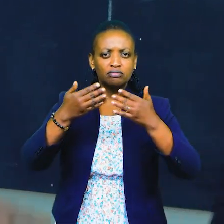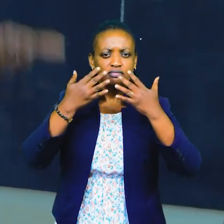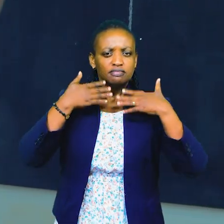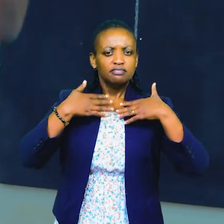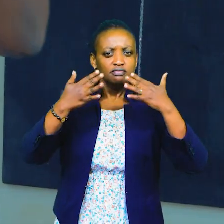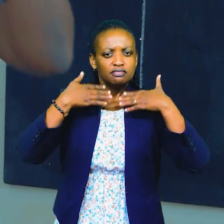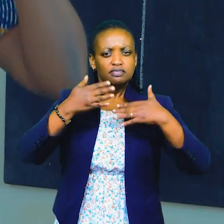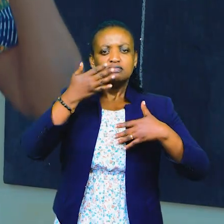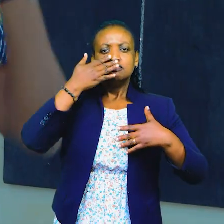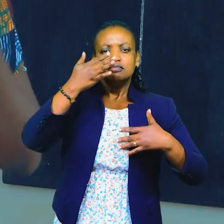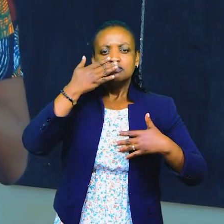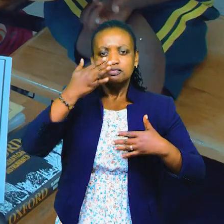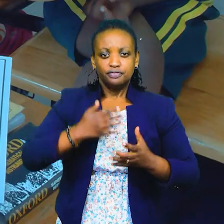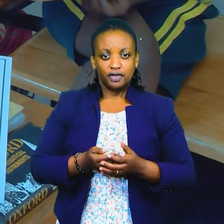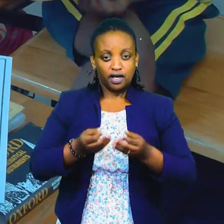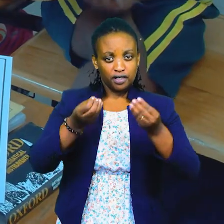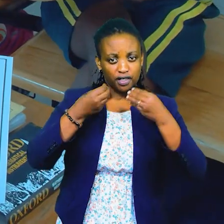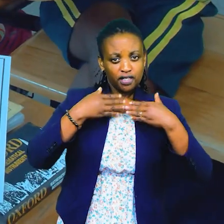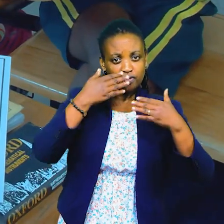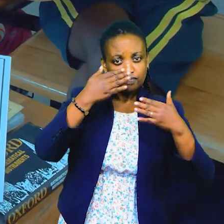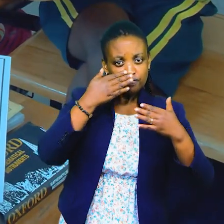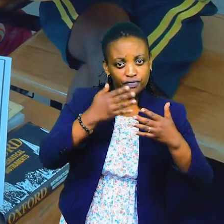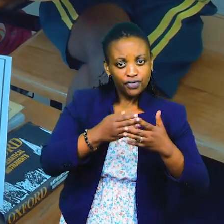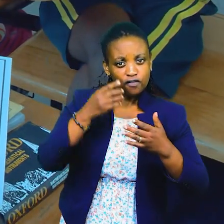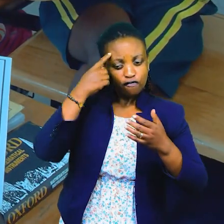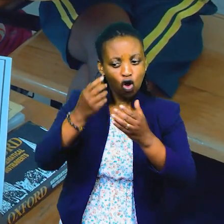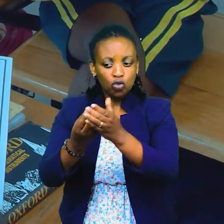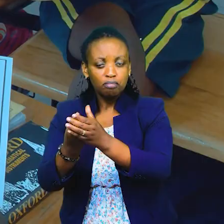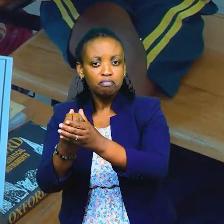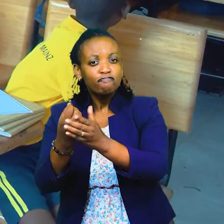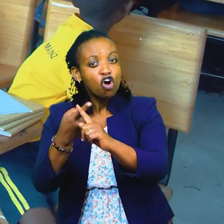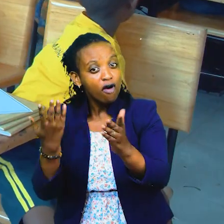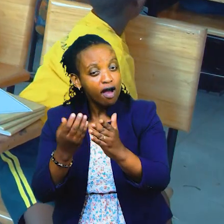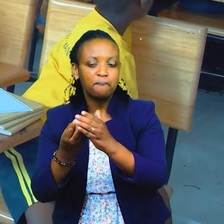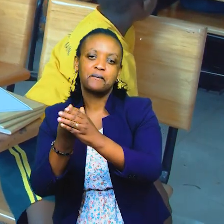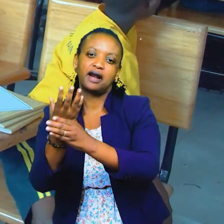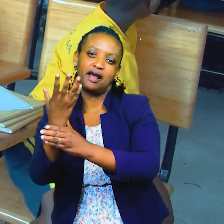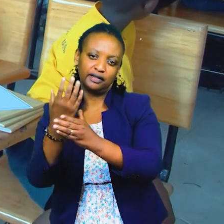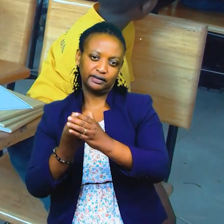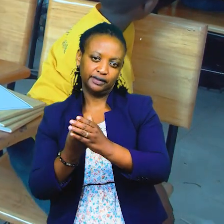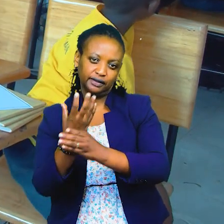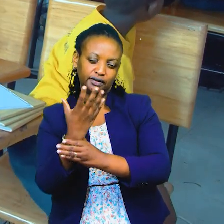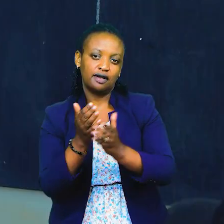people breathe in oxygen, and you get oxygen from plants.